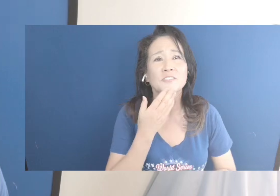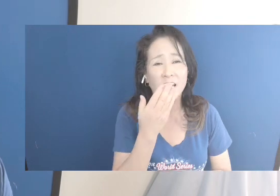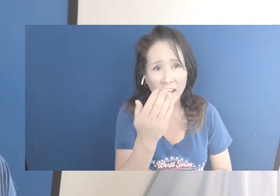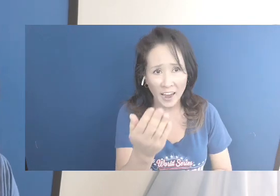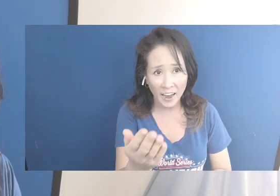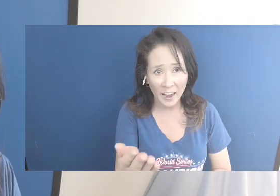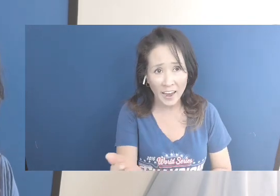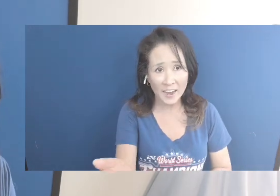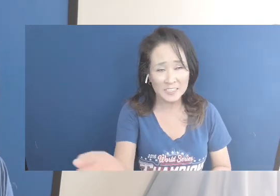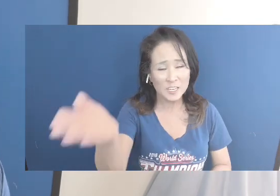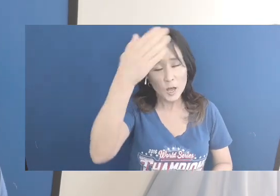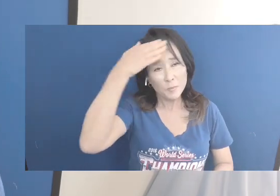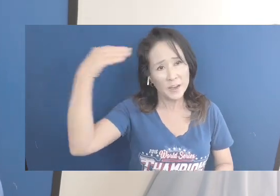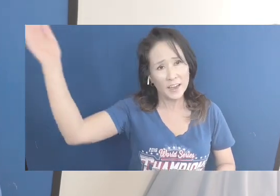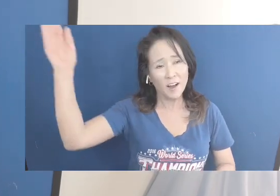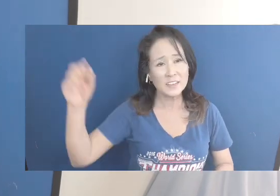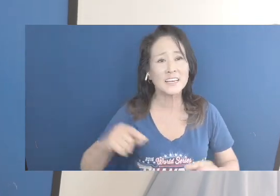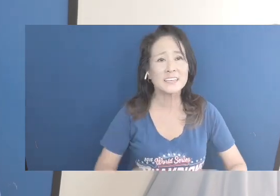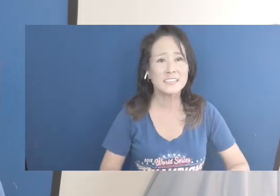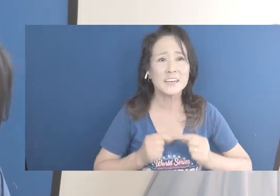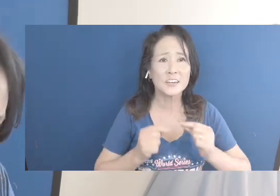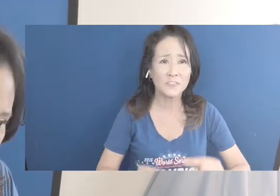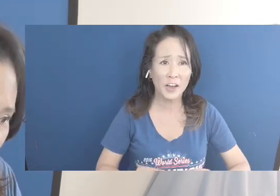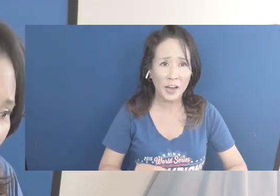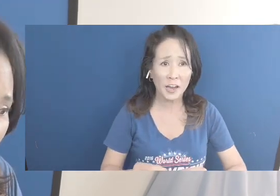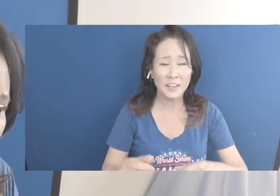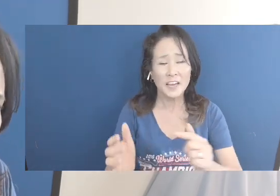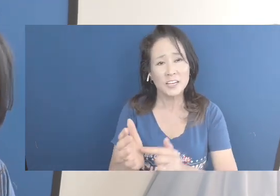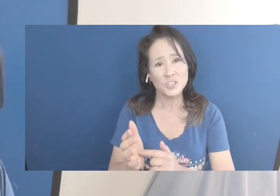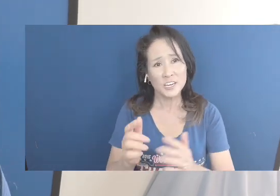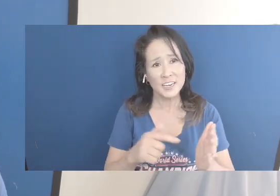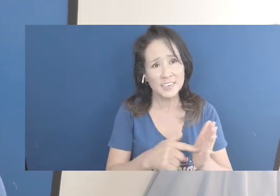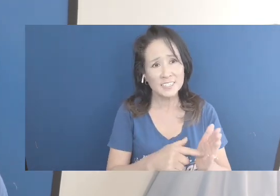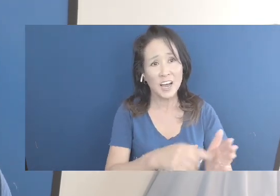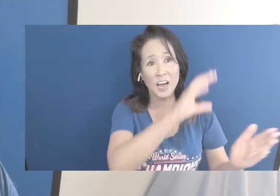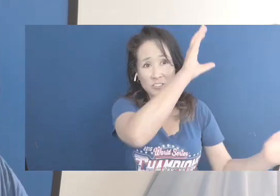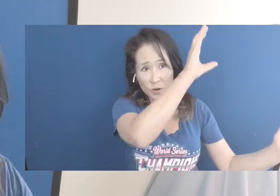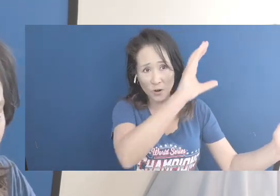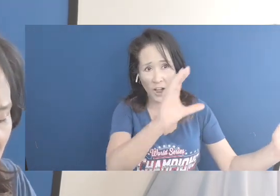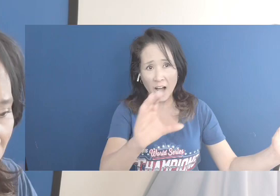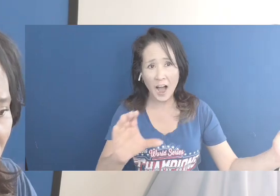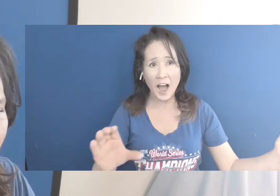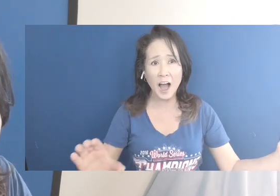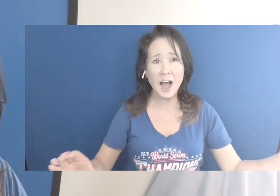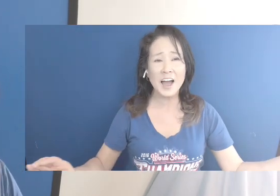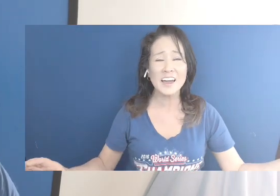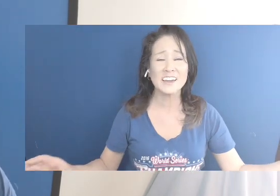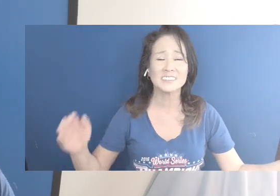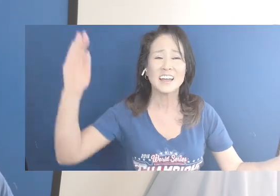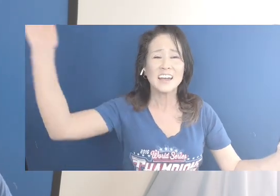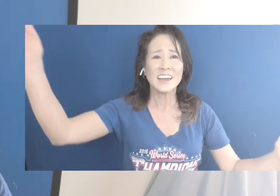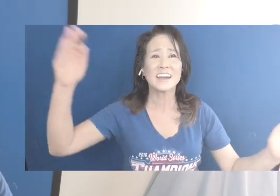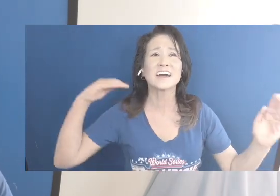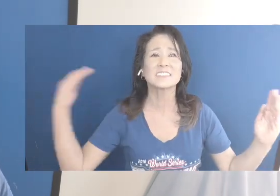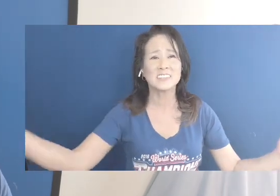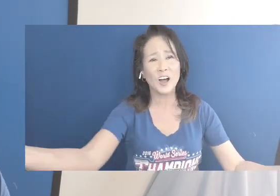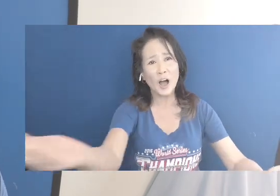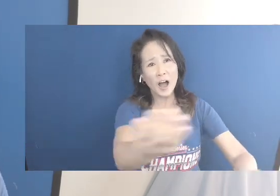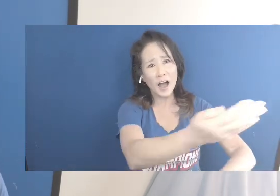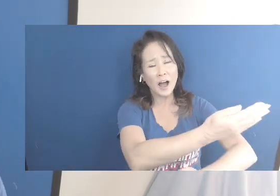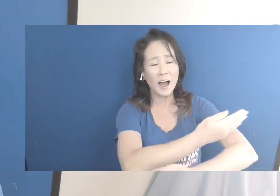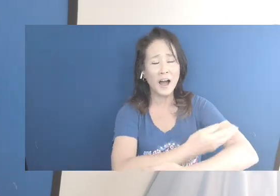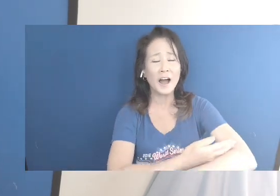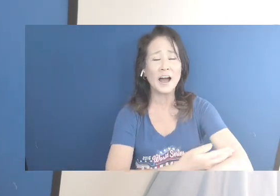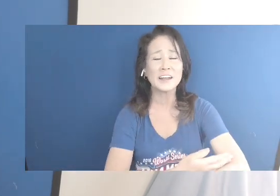Give thanks because He's given Jesus Christ, His